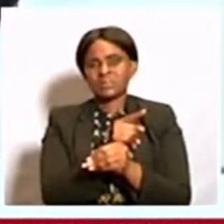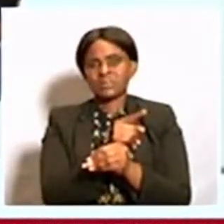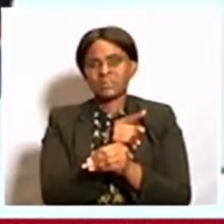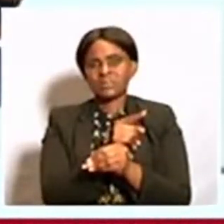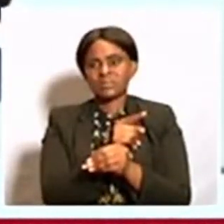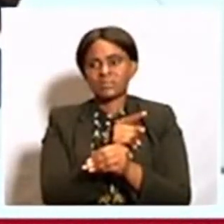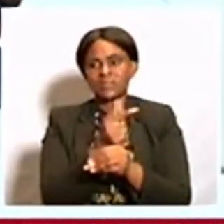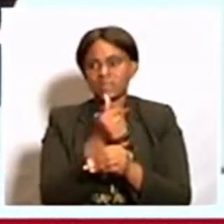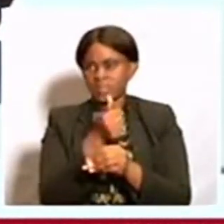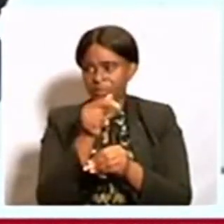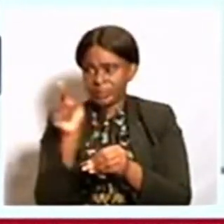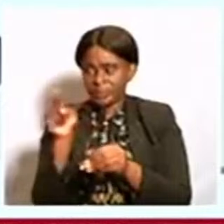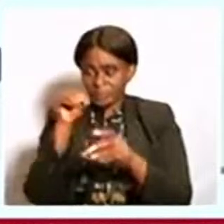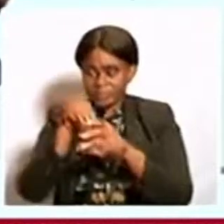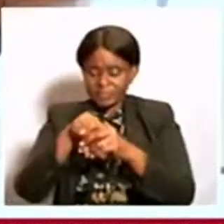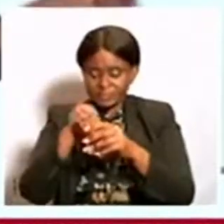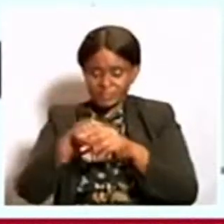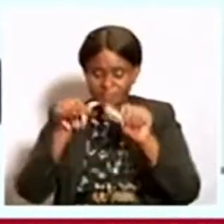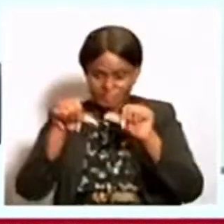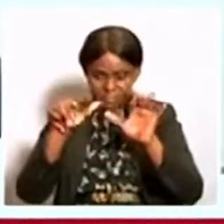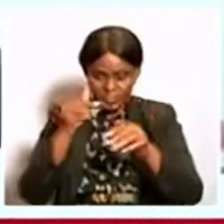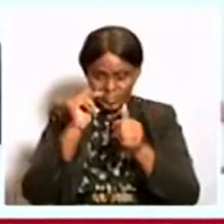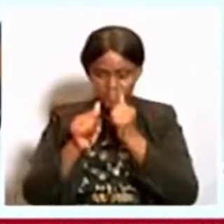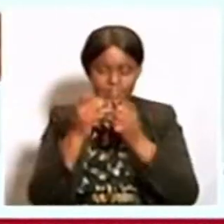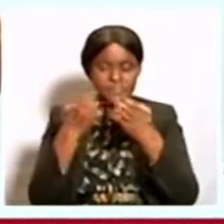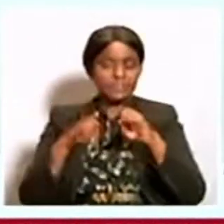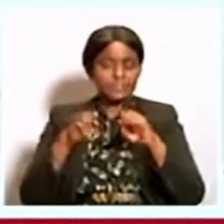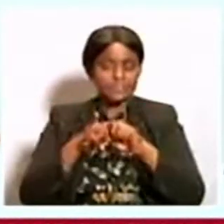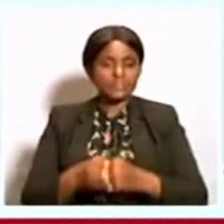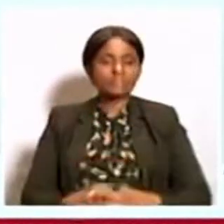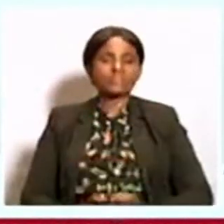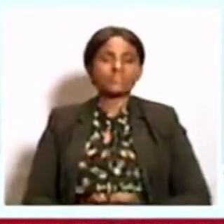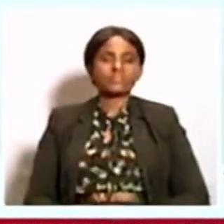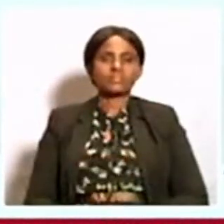But here is an internal auditor, because even